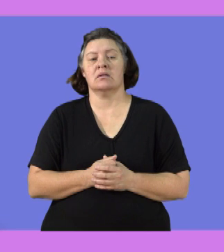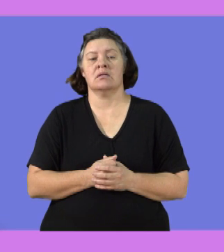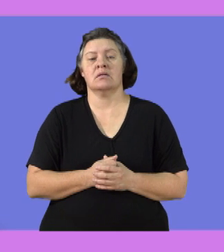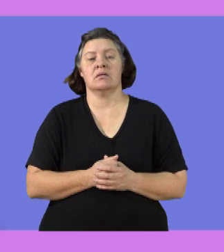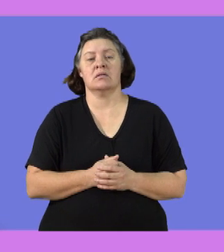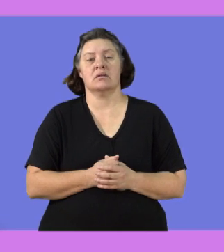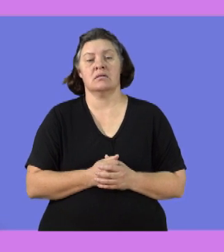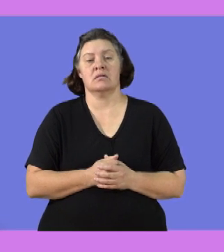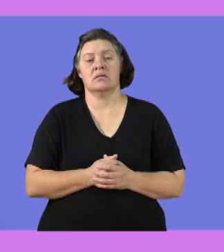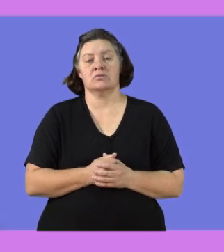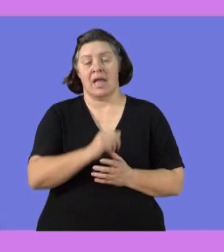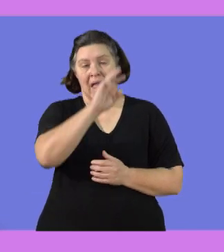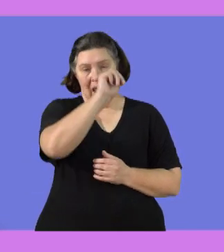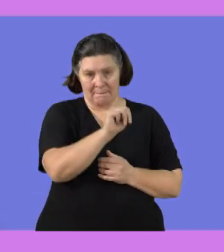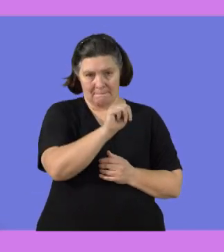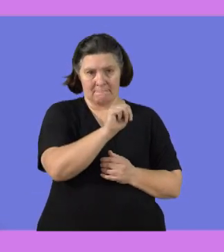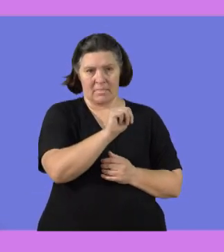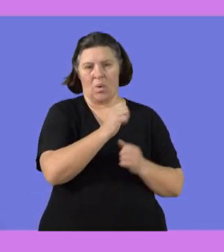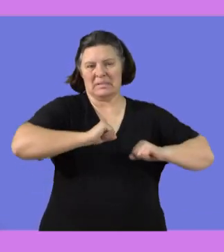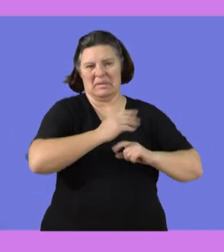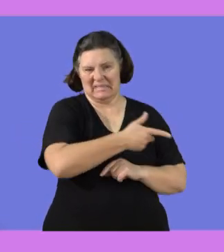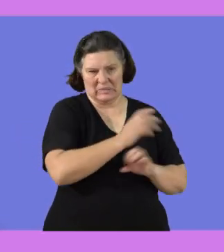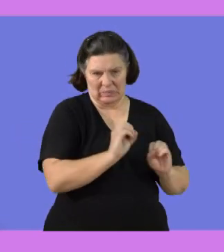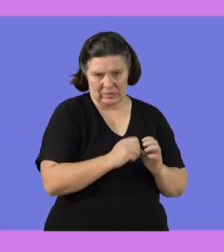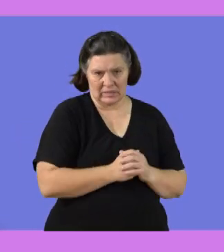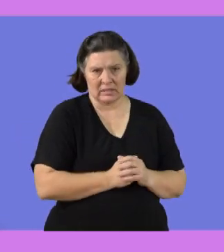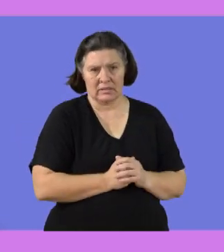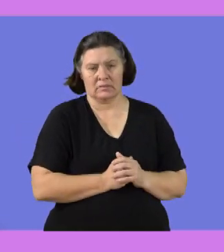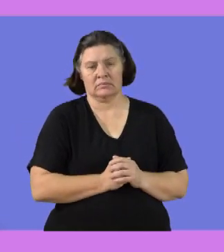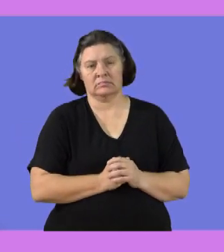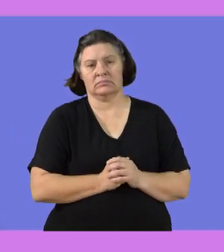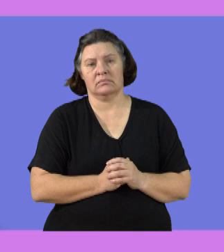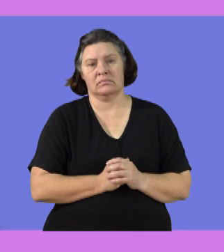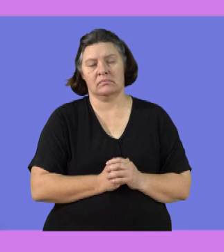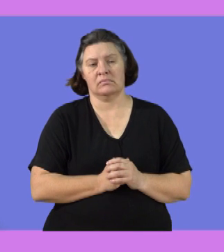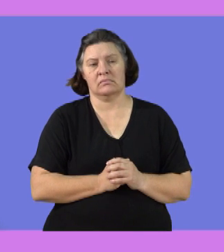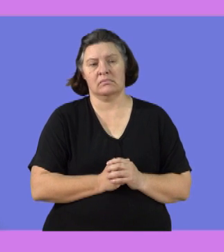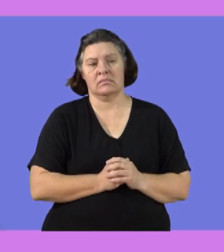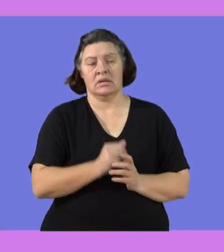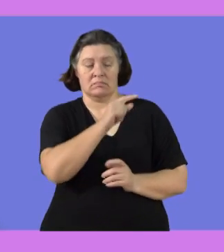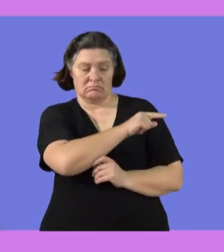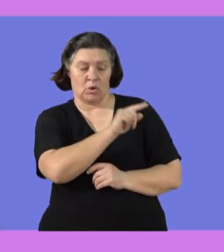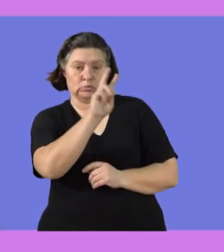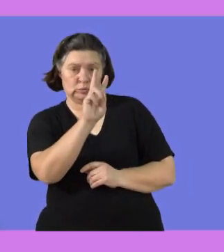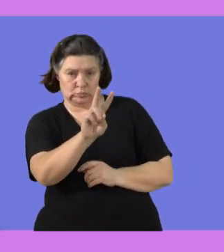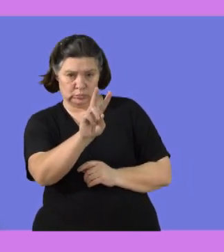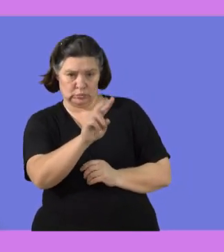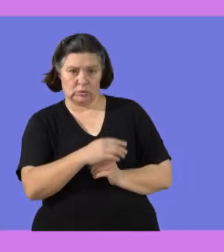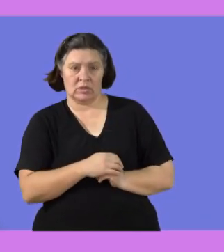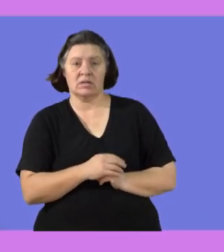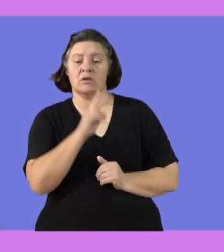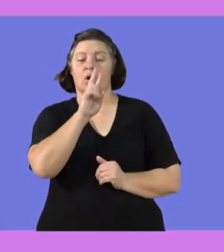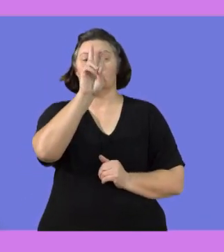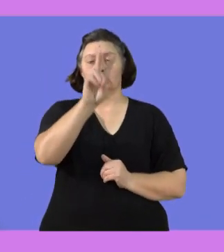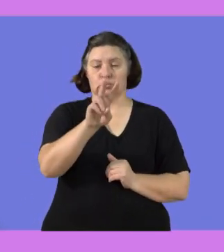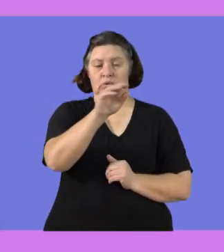to write M because of the space here. Then because Mpho's proportion is 2, we will then say